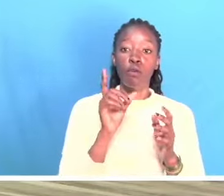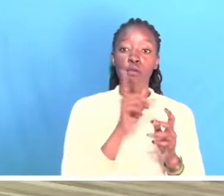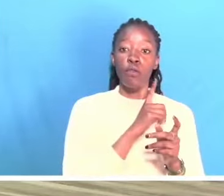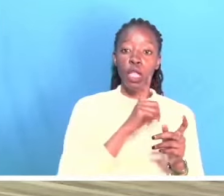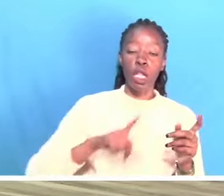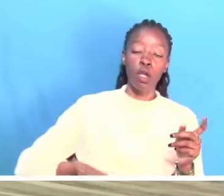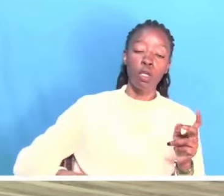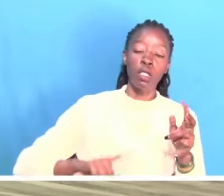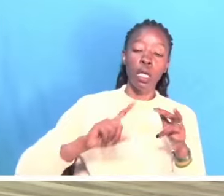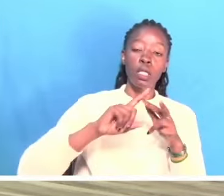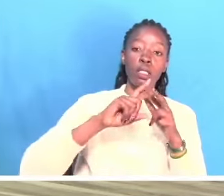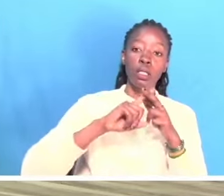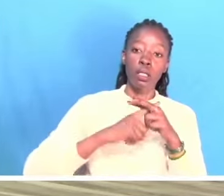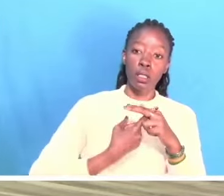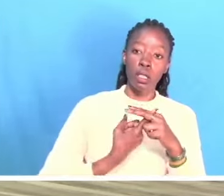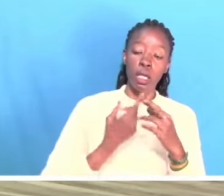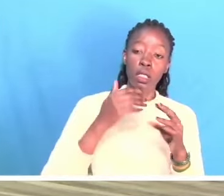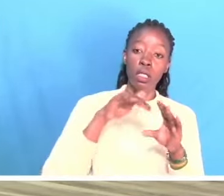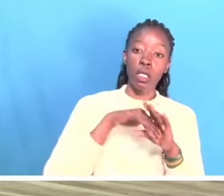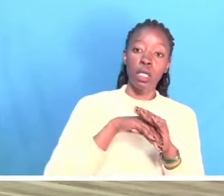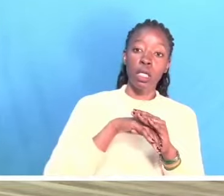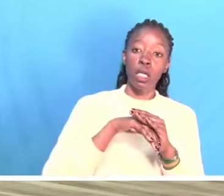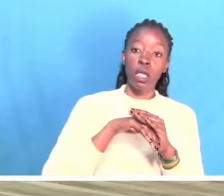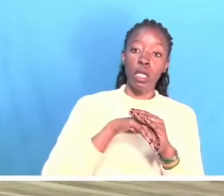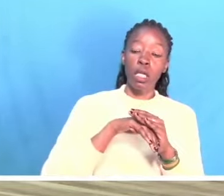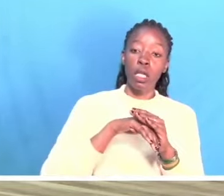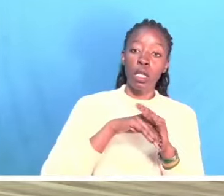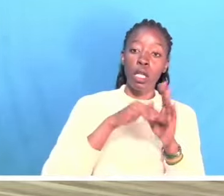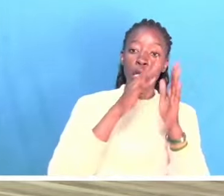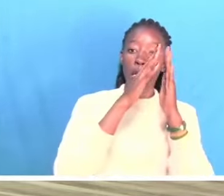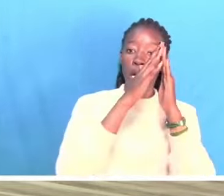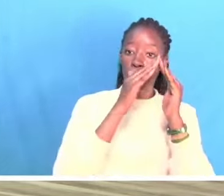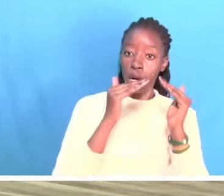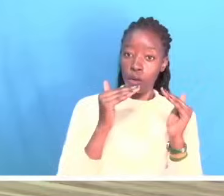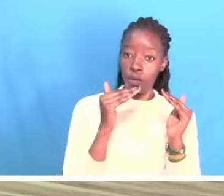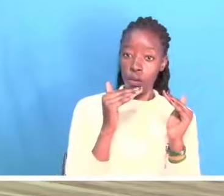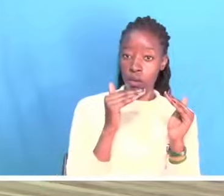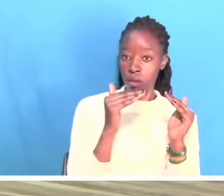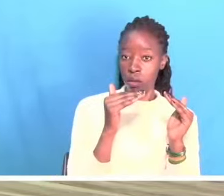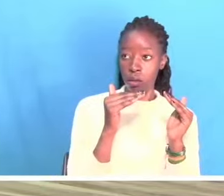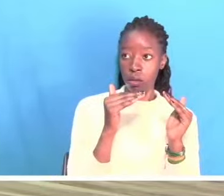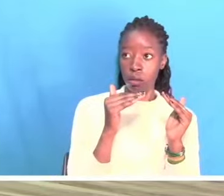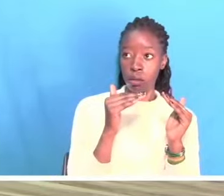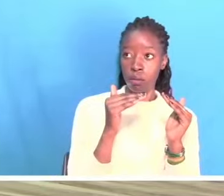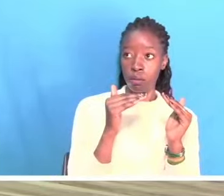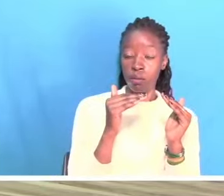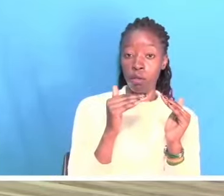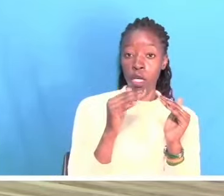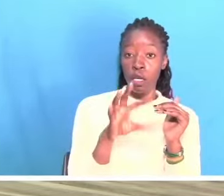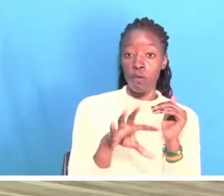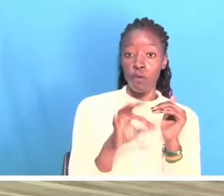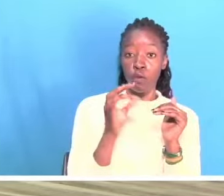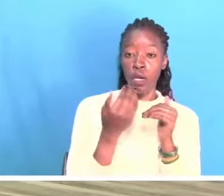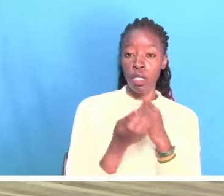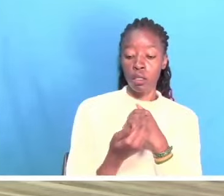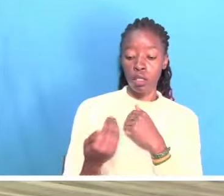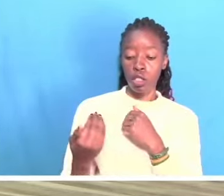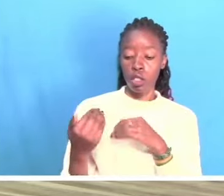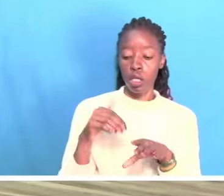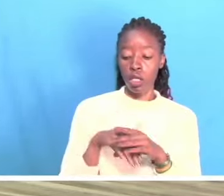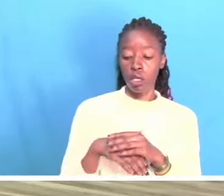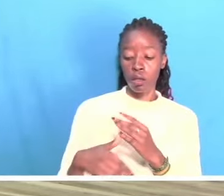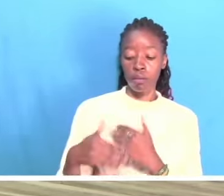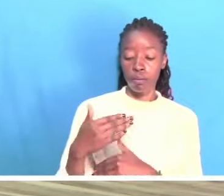shall start in his house. The judgment shall start here. If you find children in your